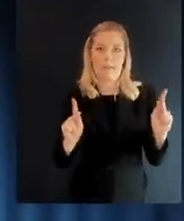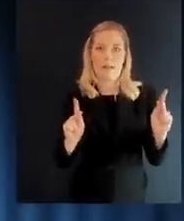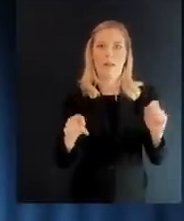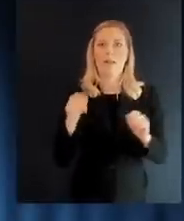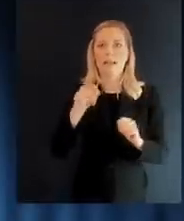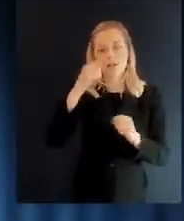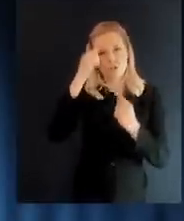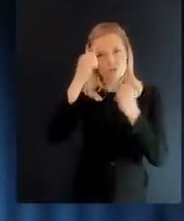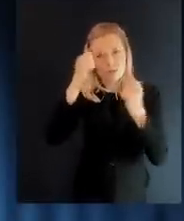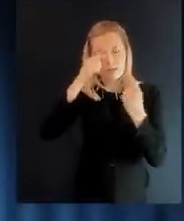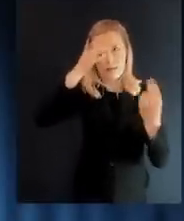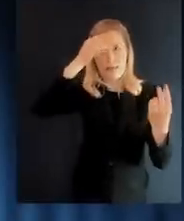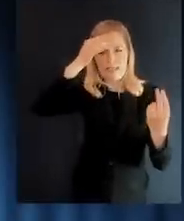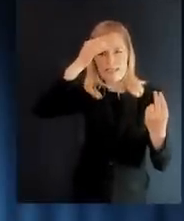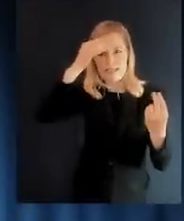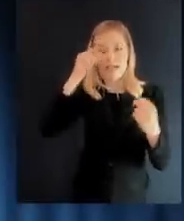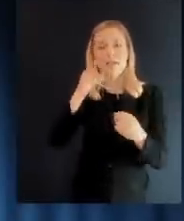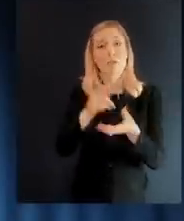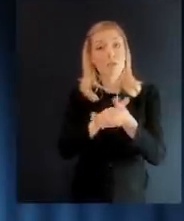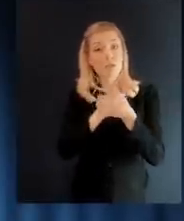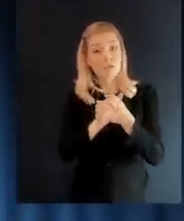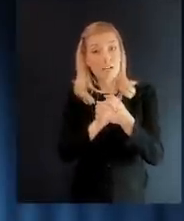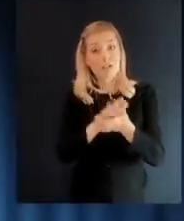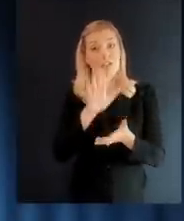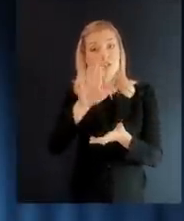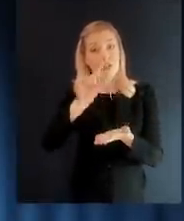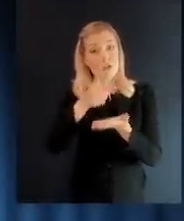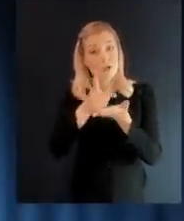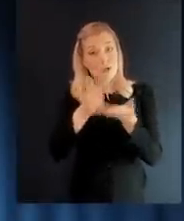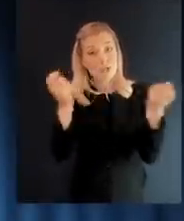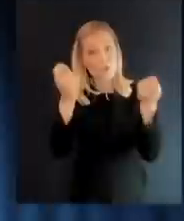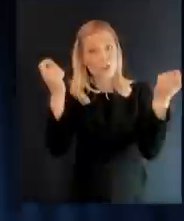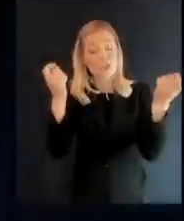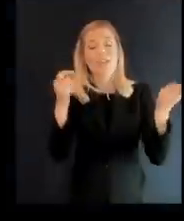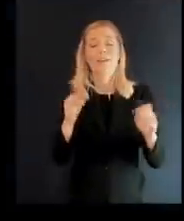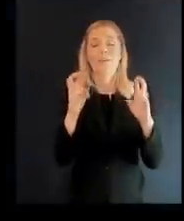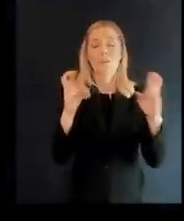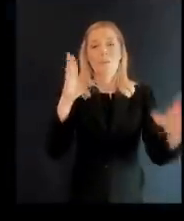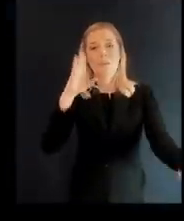on your accomplishments, and may the future treat us all well. Thank you.